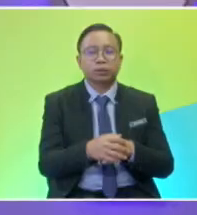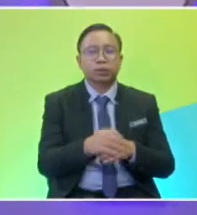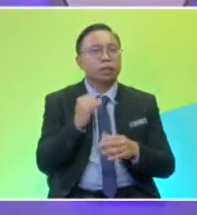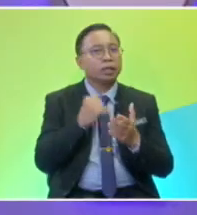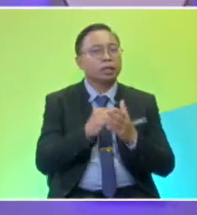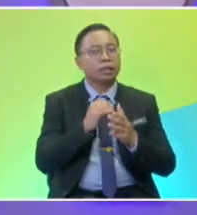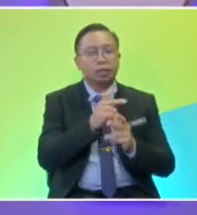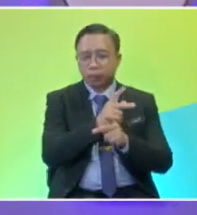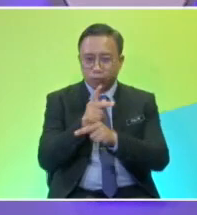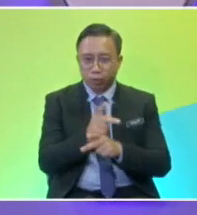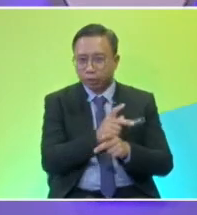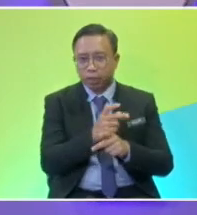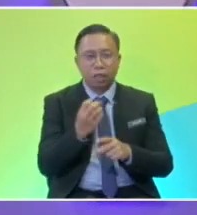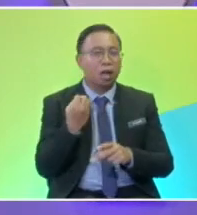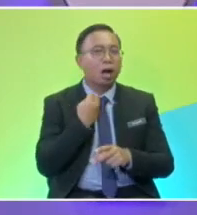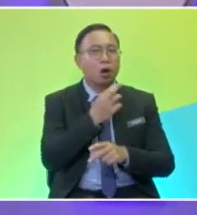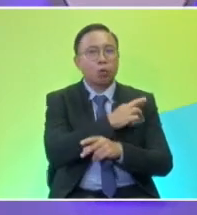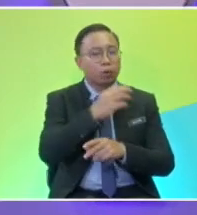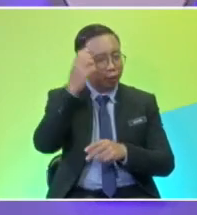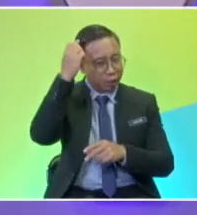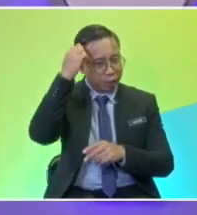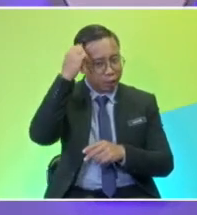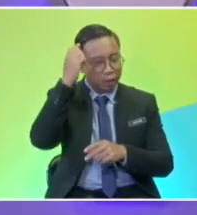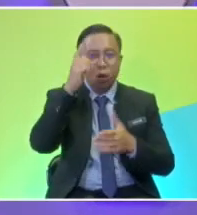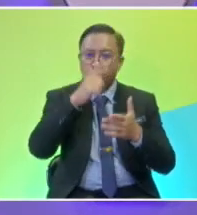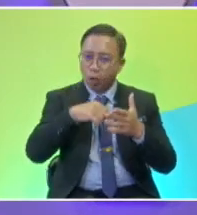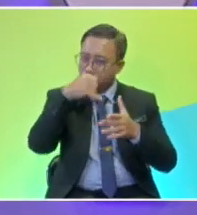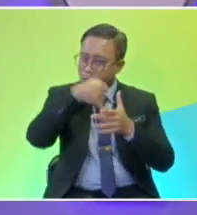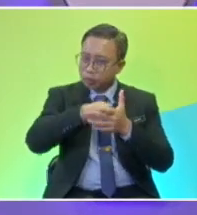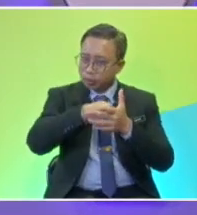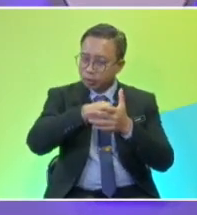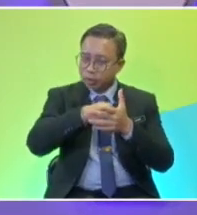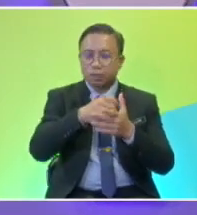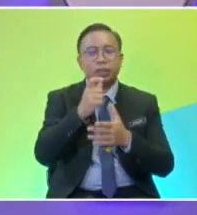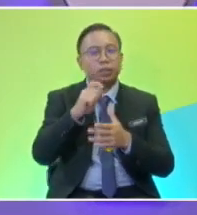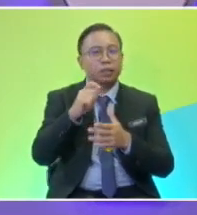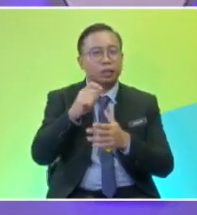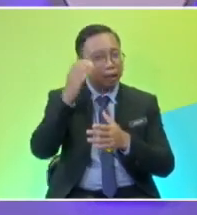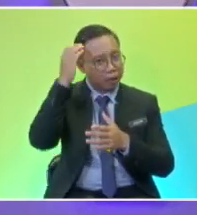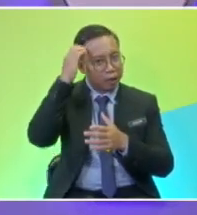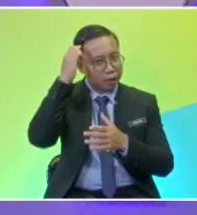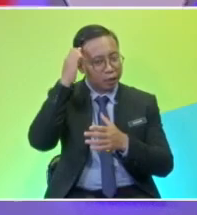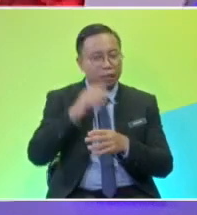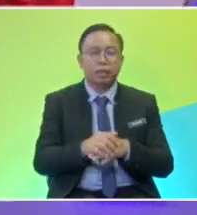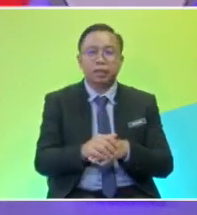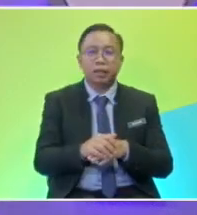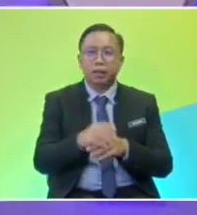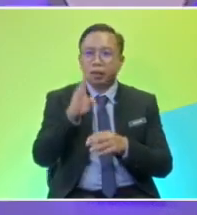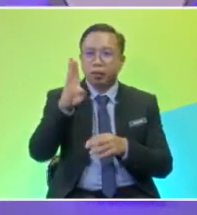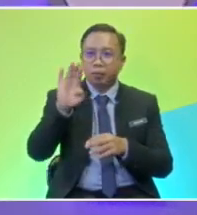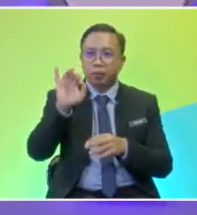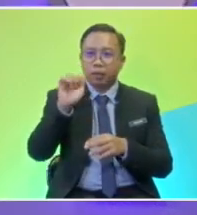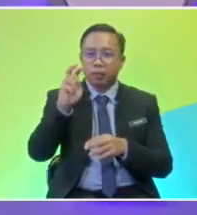protect our head. Yeah. What's inside our head here? Skull. Skull brains. Protecting. Exactly.